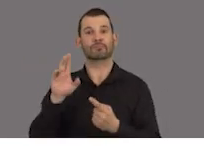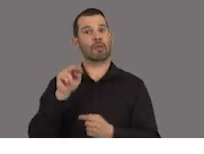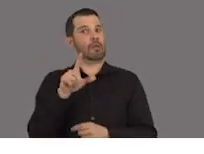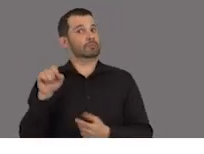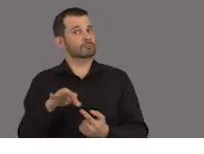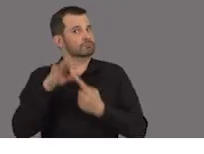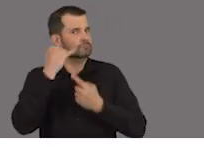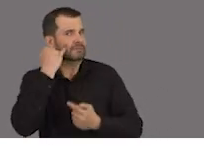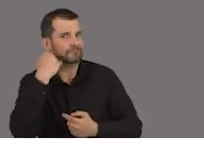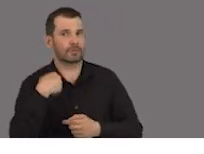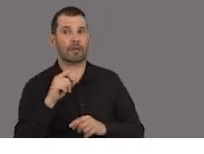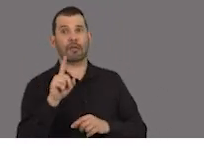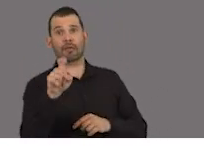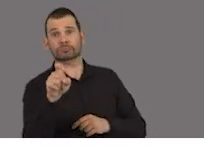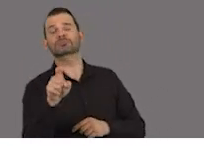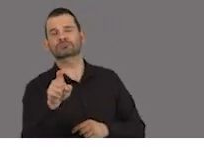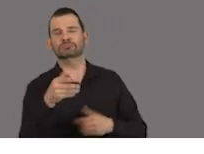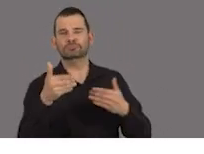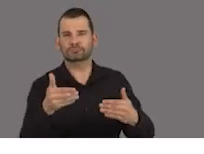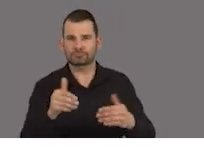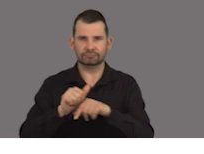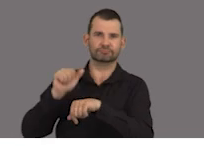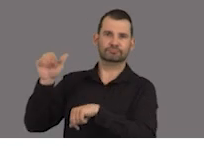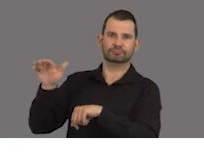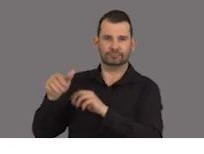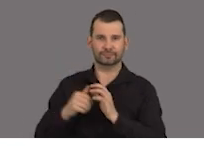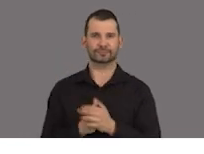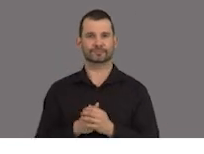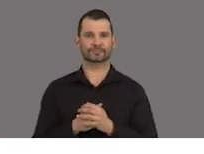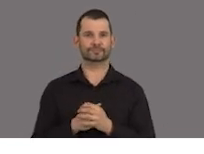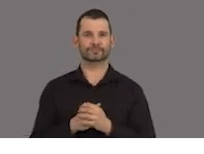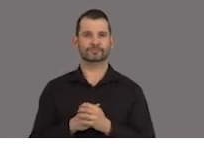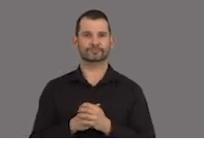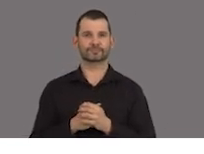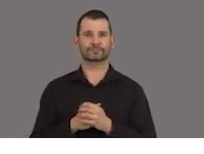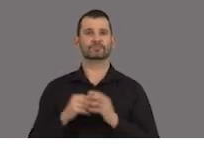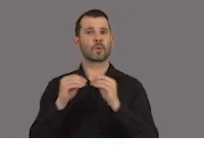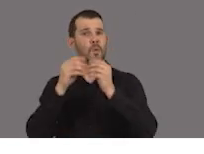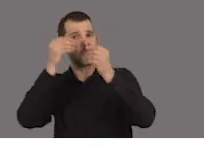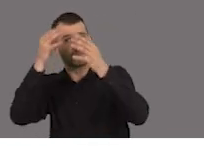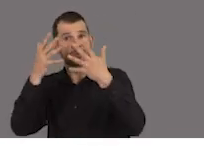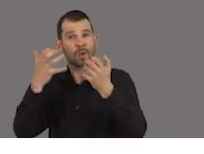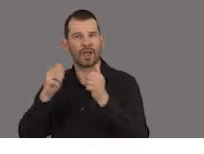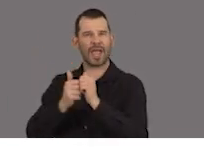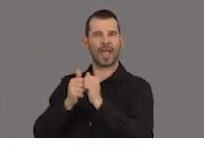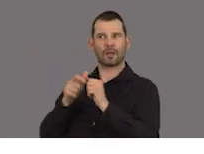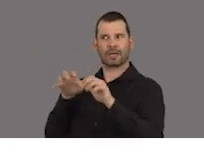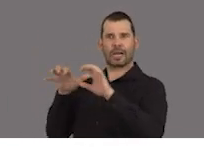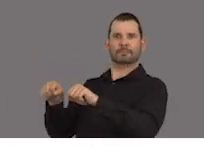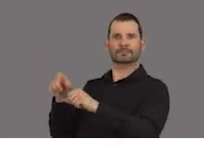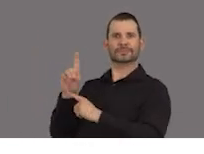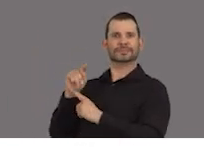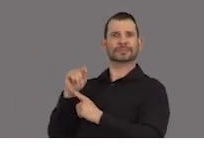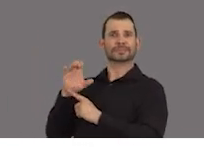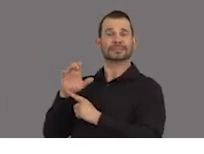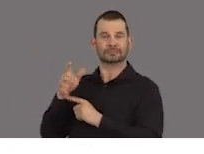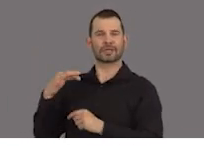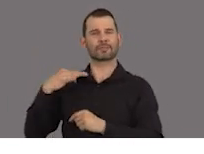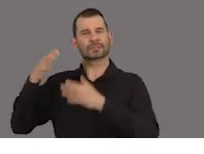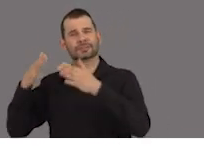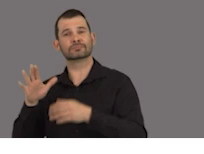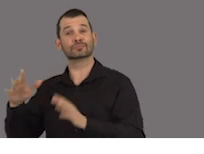new T2201 unless we ask for it. For more information about how to claim the